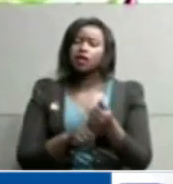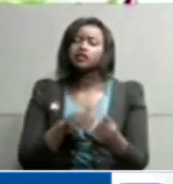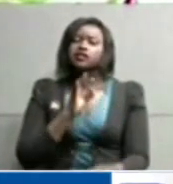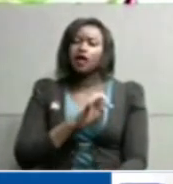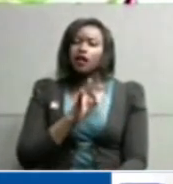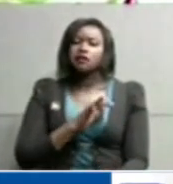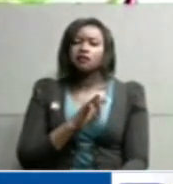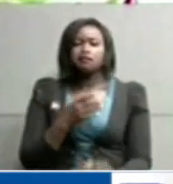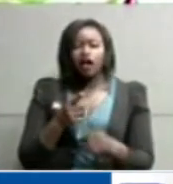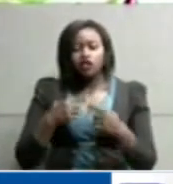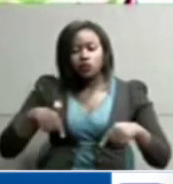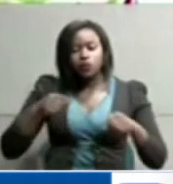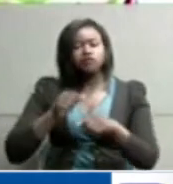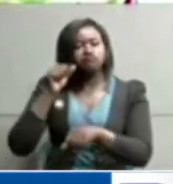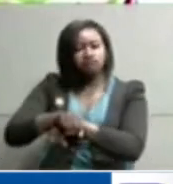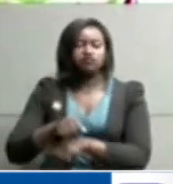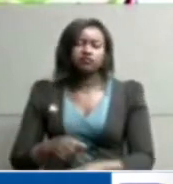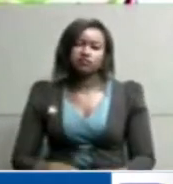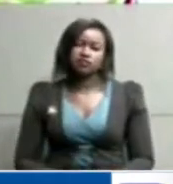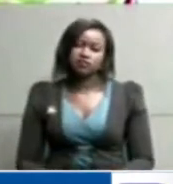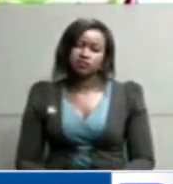We, the Nigerians,